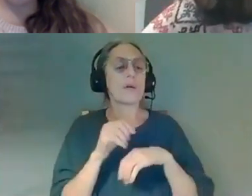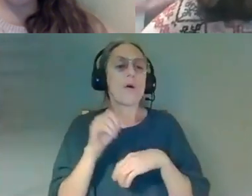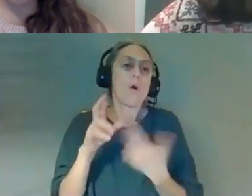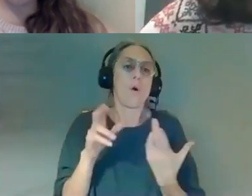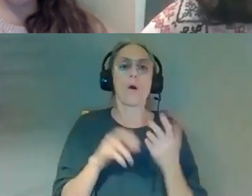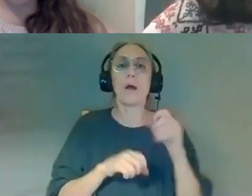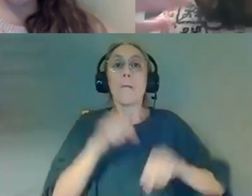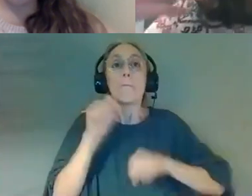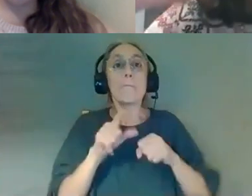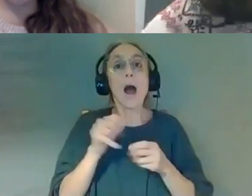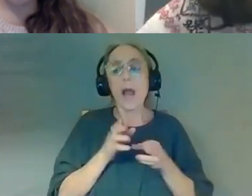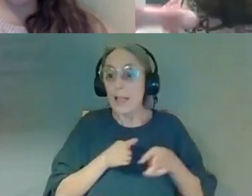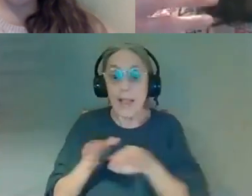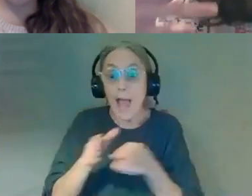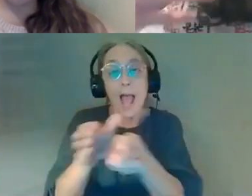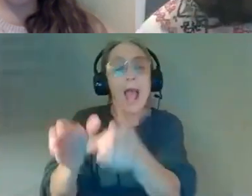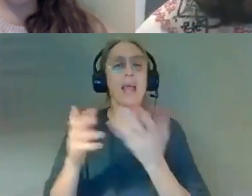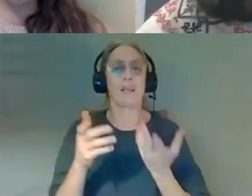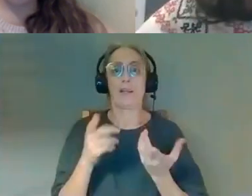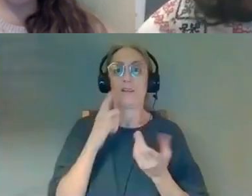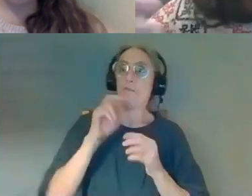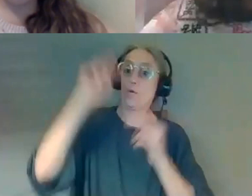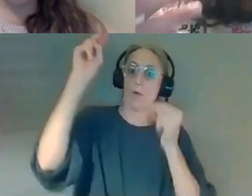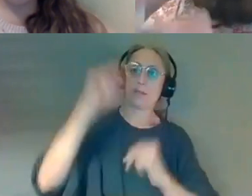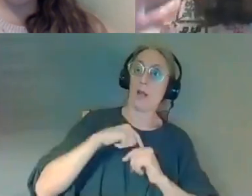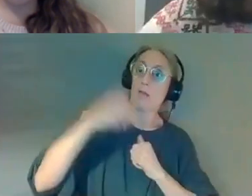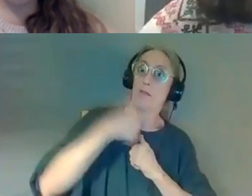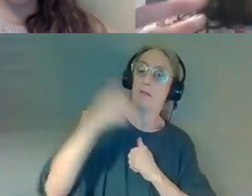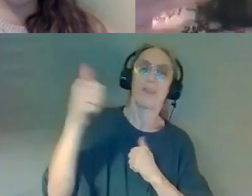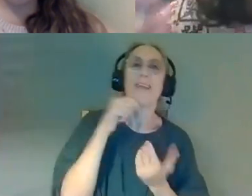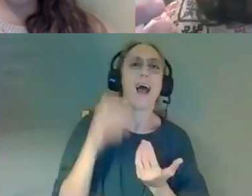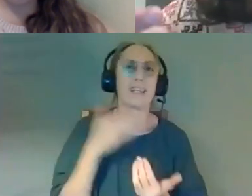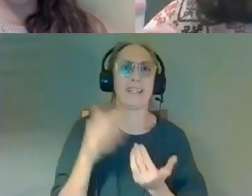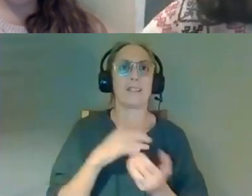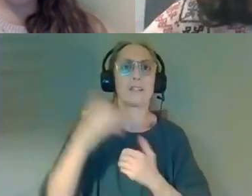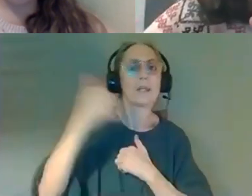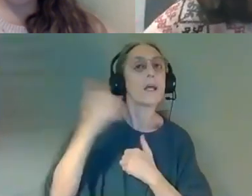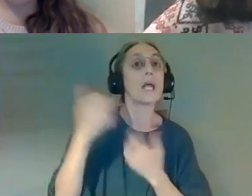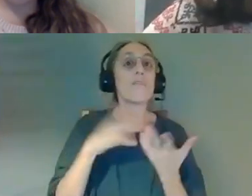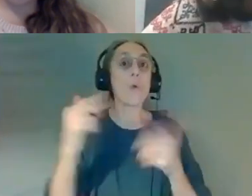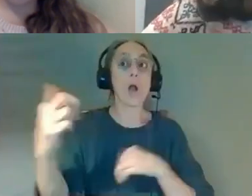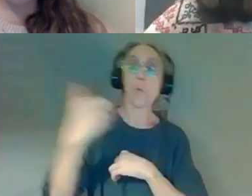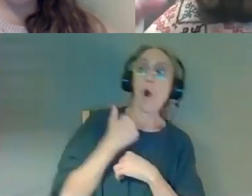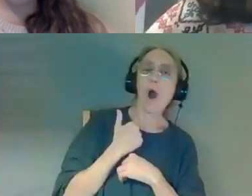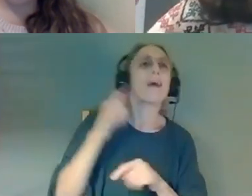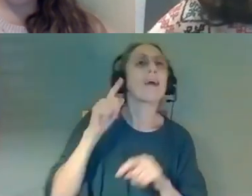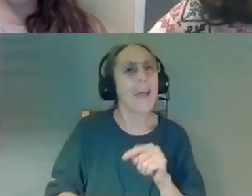It doesn't facilitate walking and ease for people to do that if they wanted to. And so I guess I'm